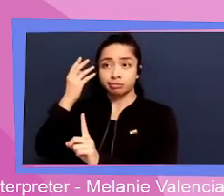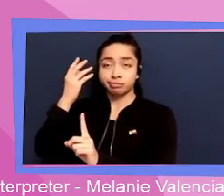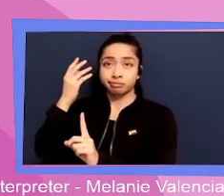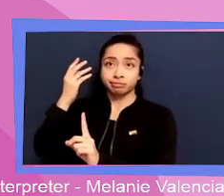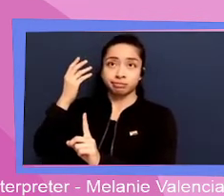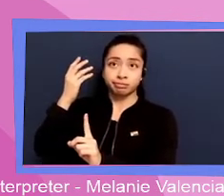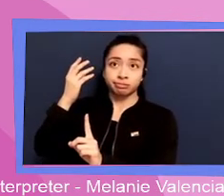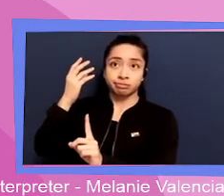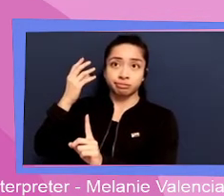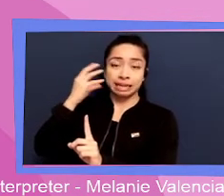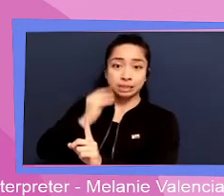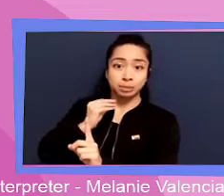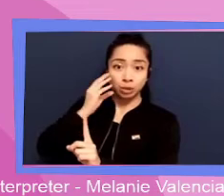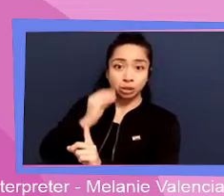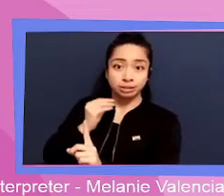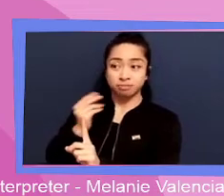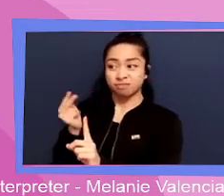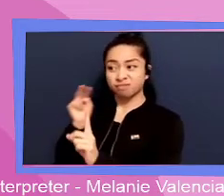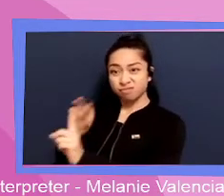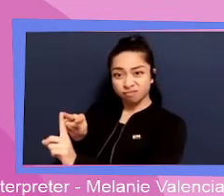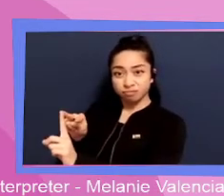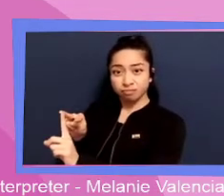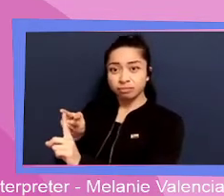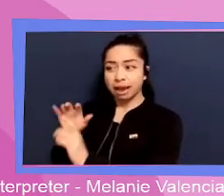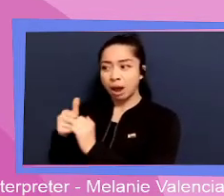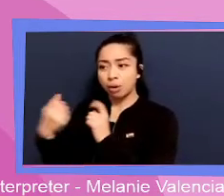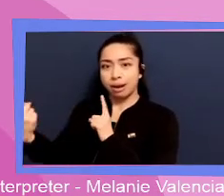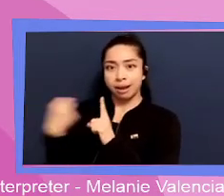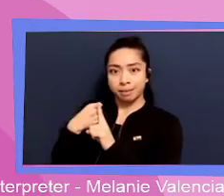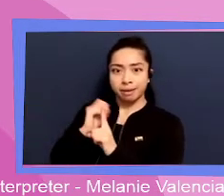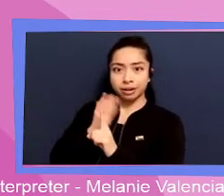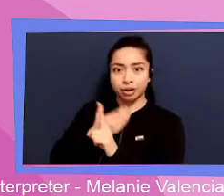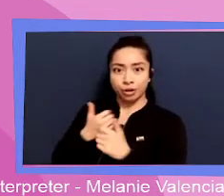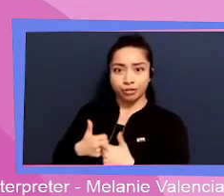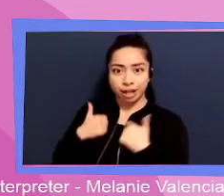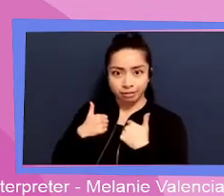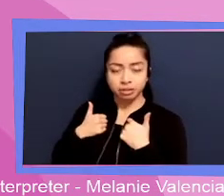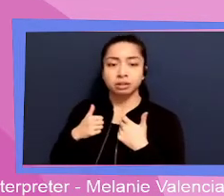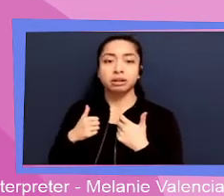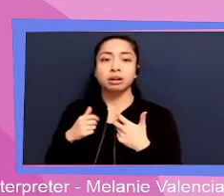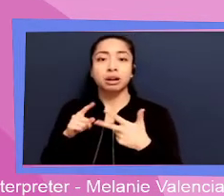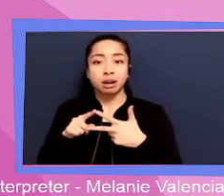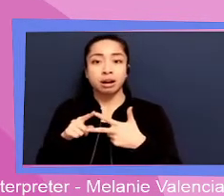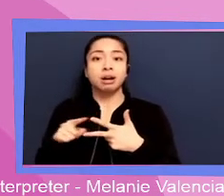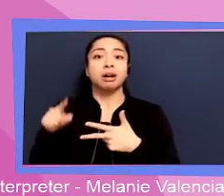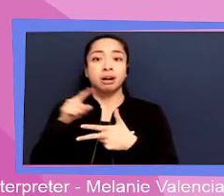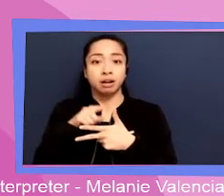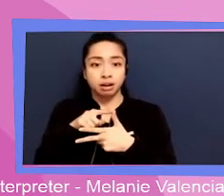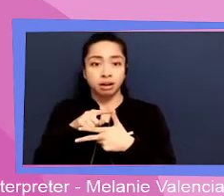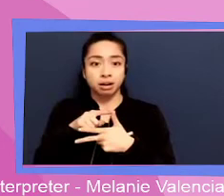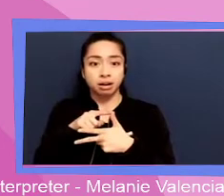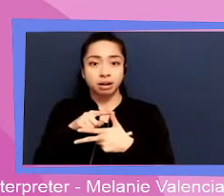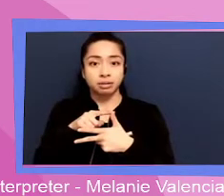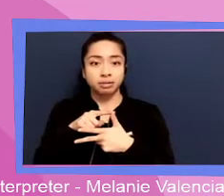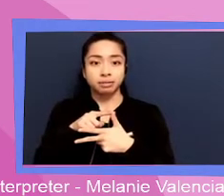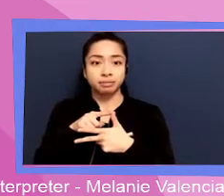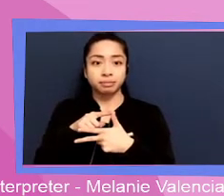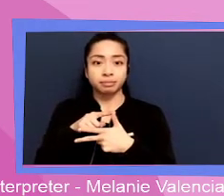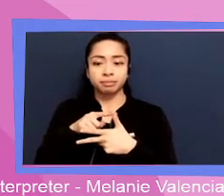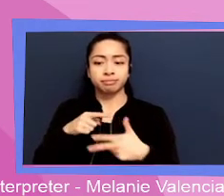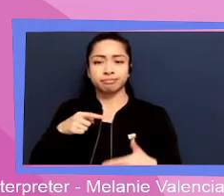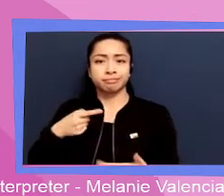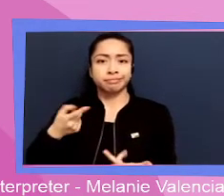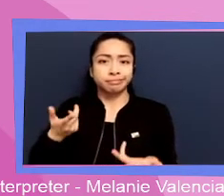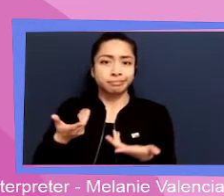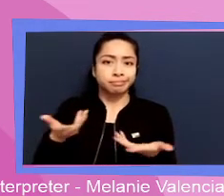is happening to us or happened to us, and what is the impact of that trauma on us. And then what we're willing to share about that trauma, what we're willing